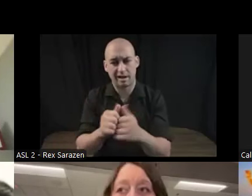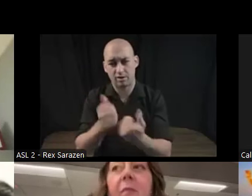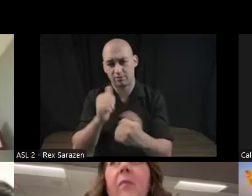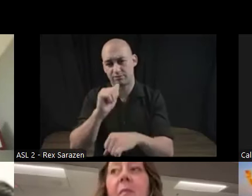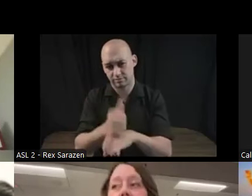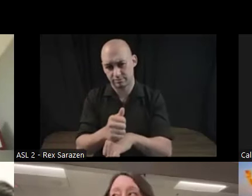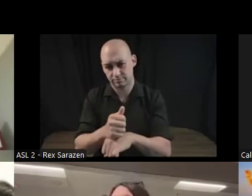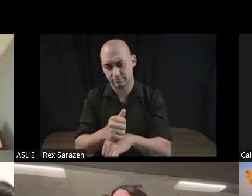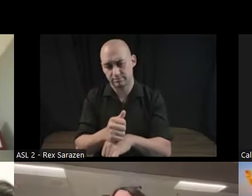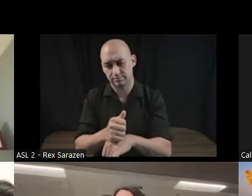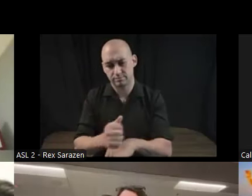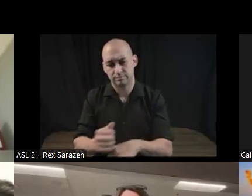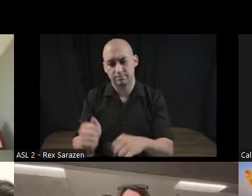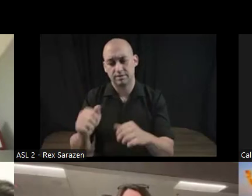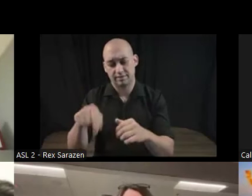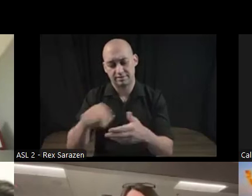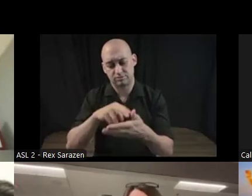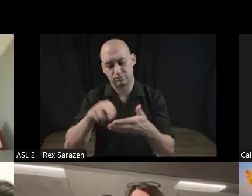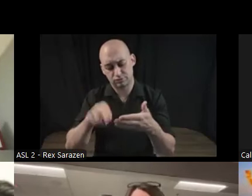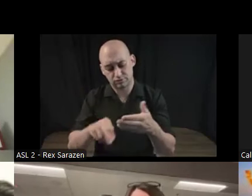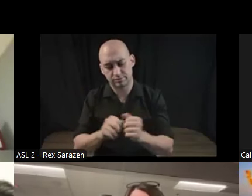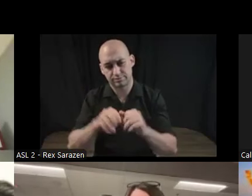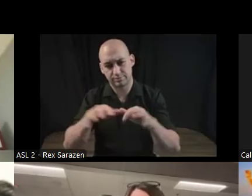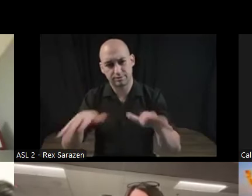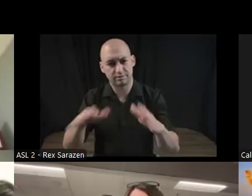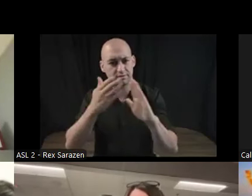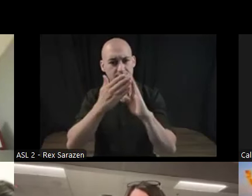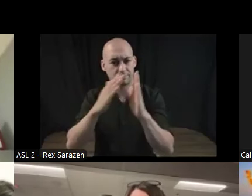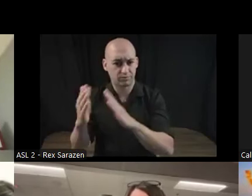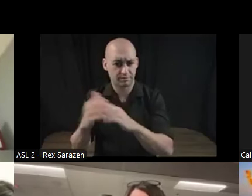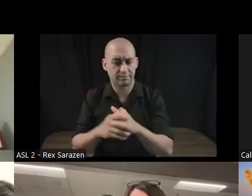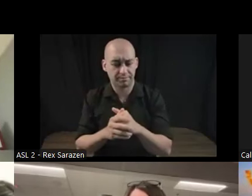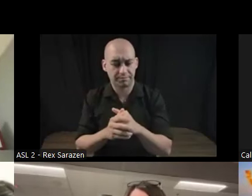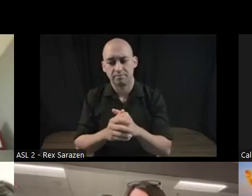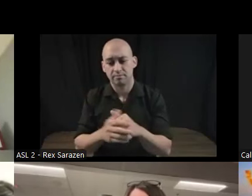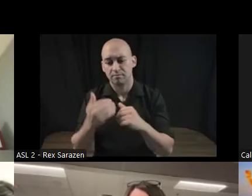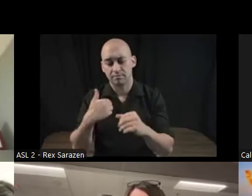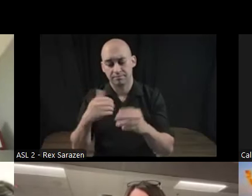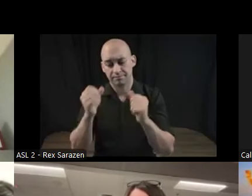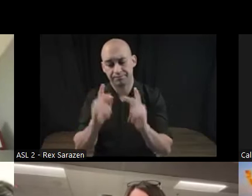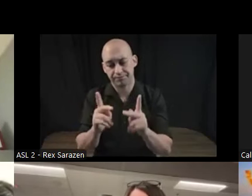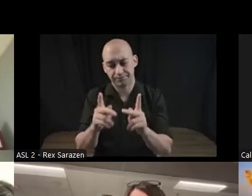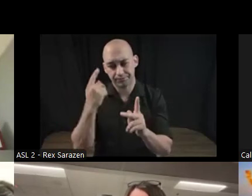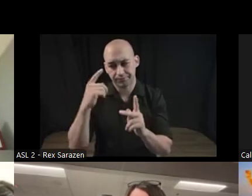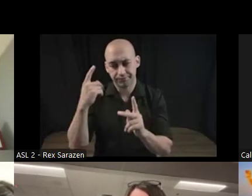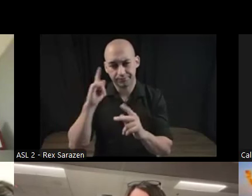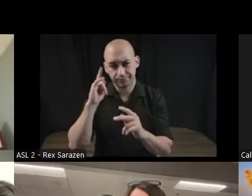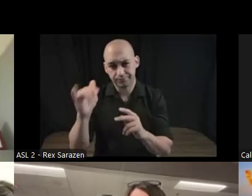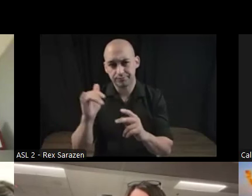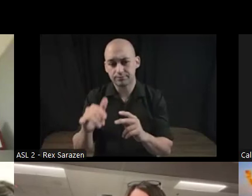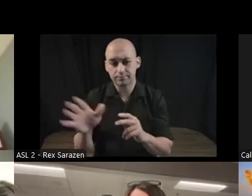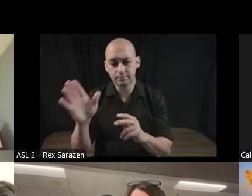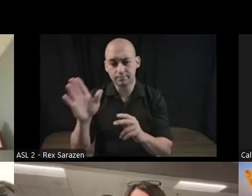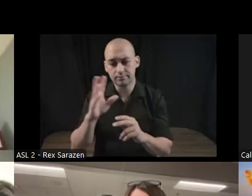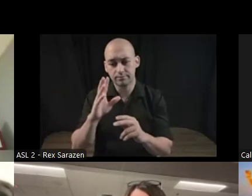these results into the community. And I think that there is an opportunity for California,